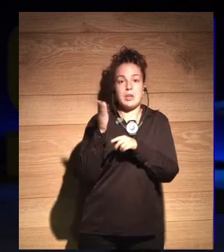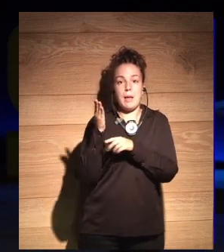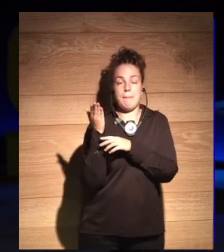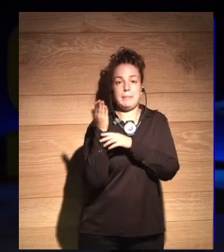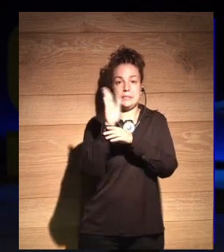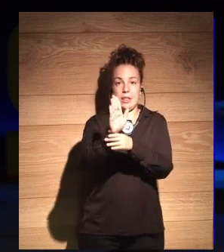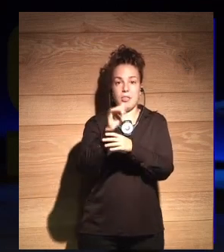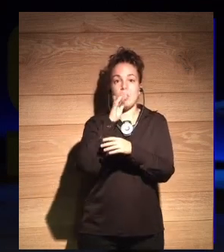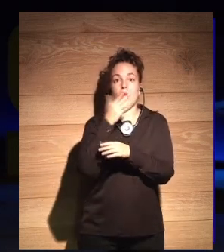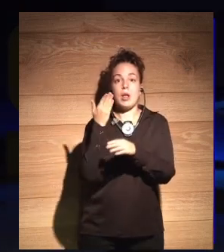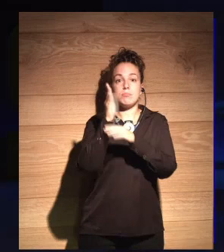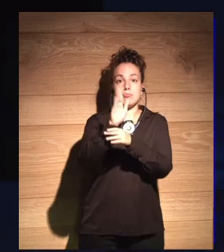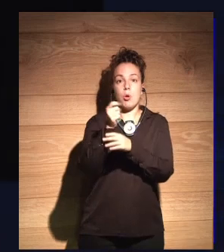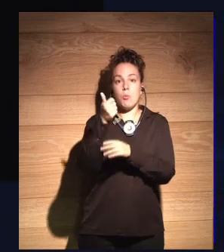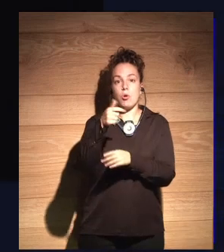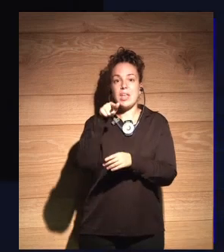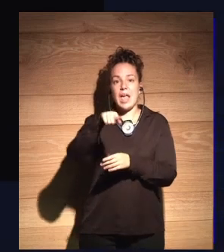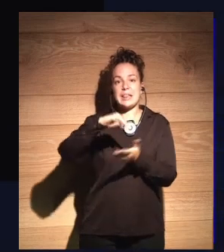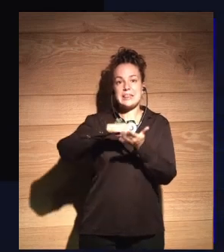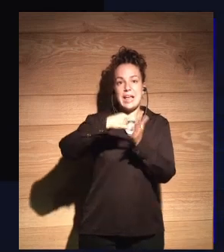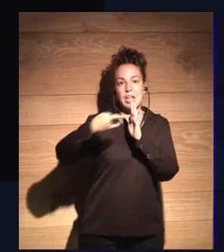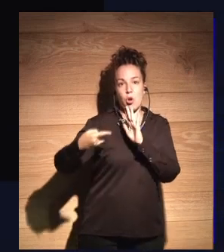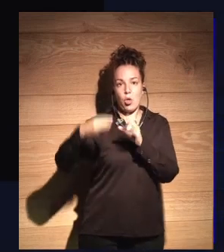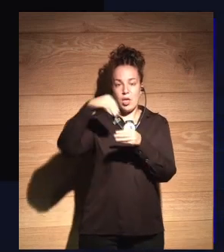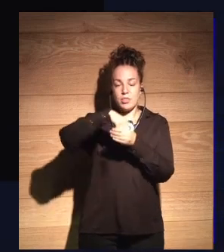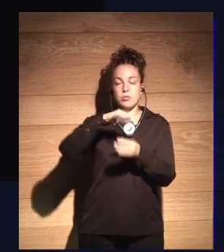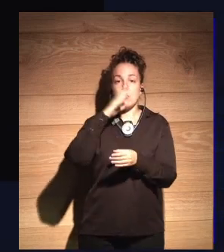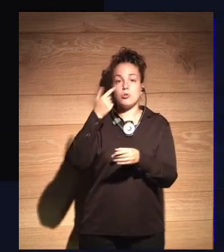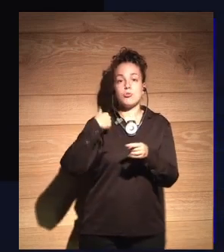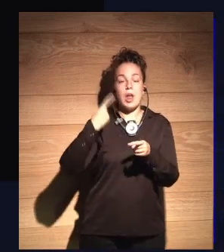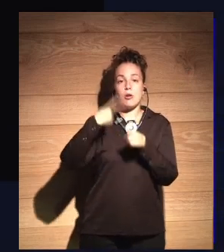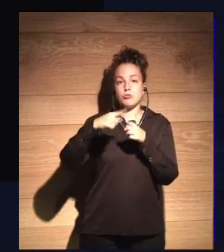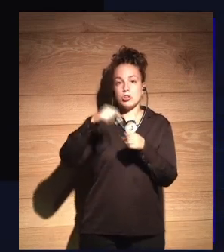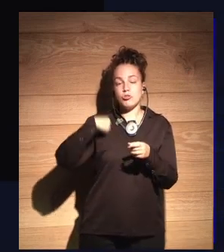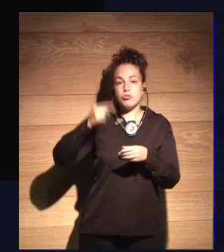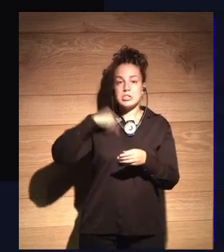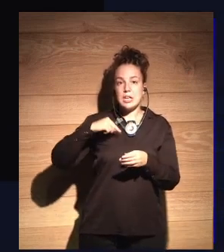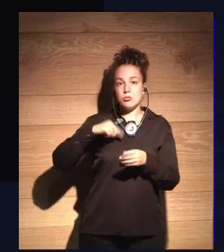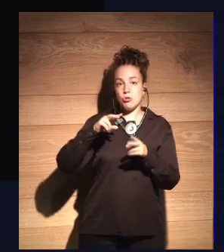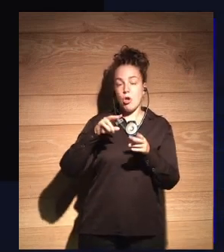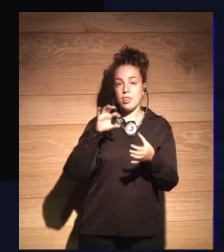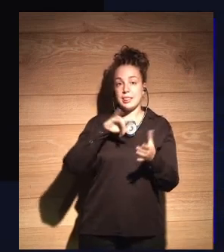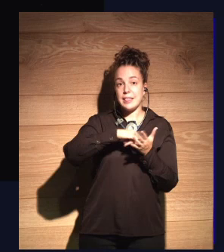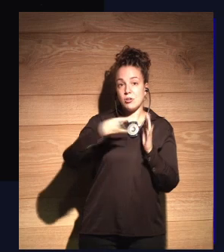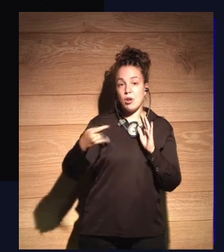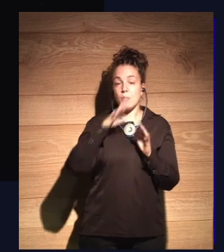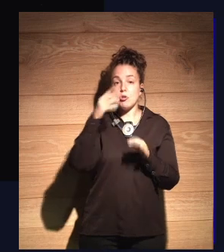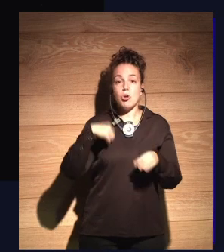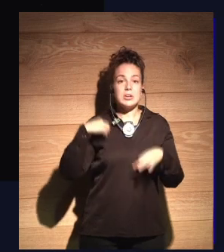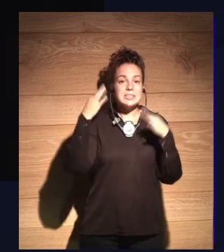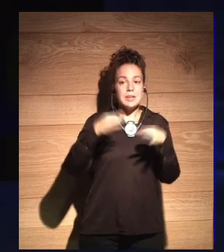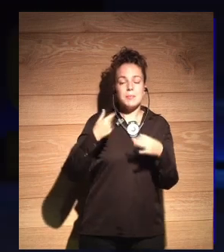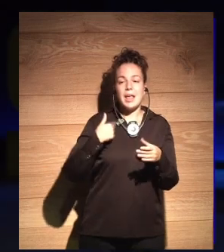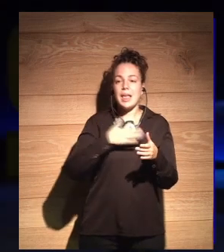where the technology comes in. One of the things that I feel about technology is that I always want it to be secondary. I don't want it to be